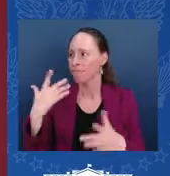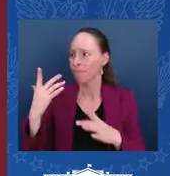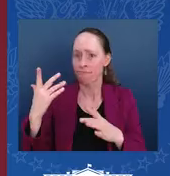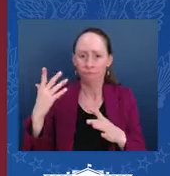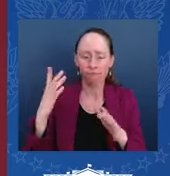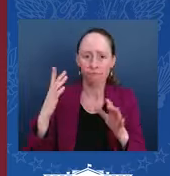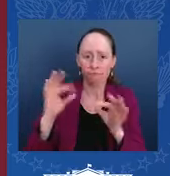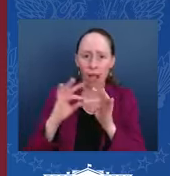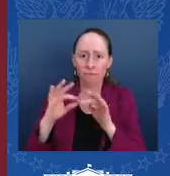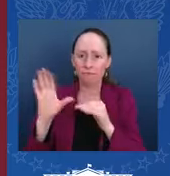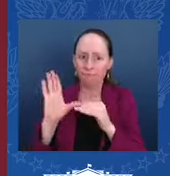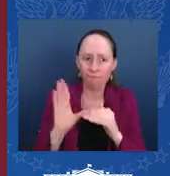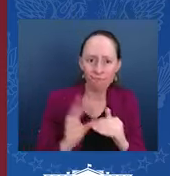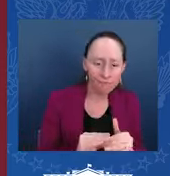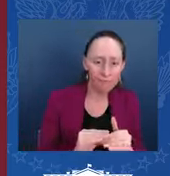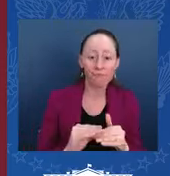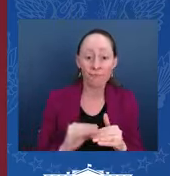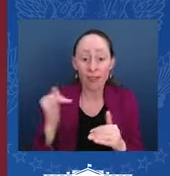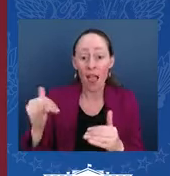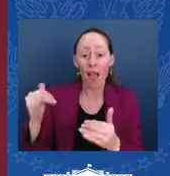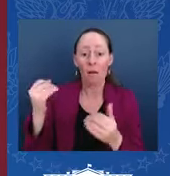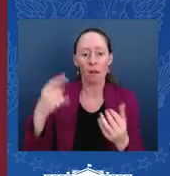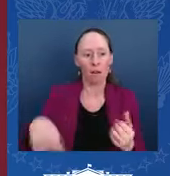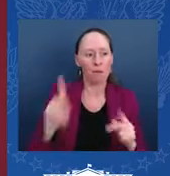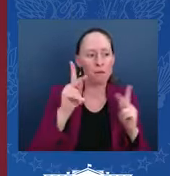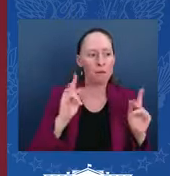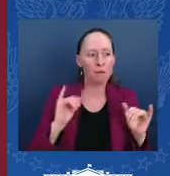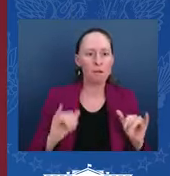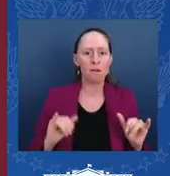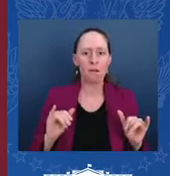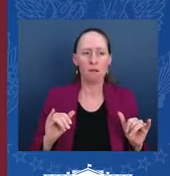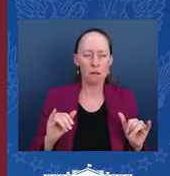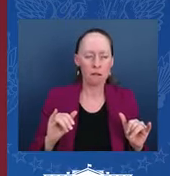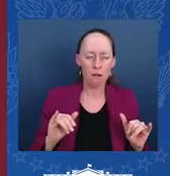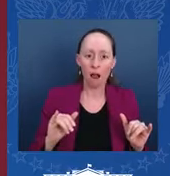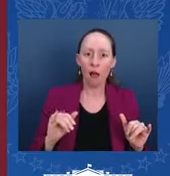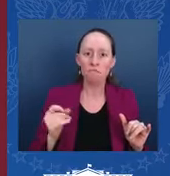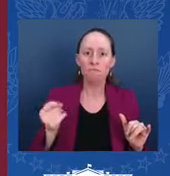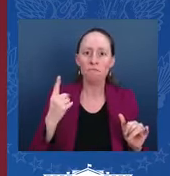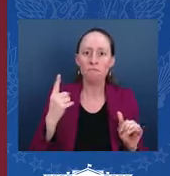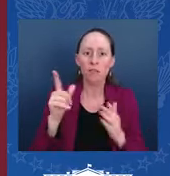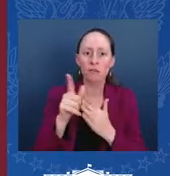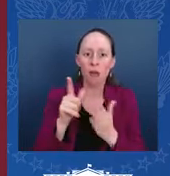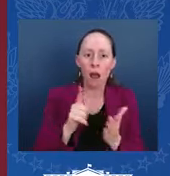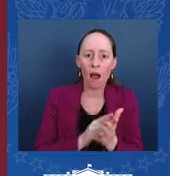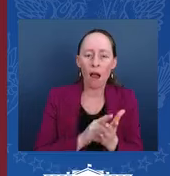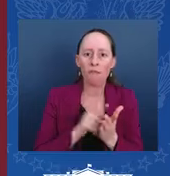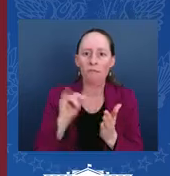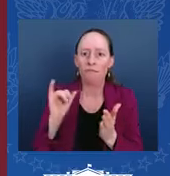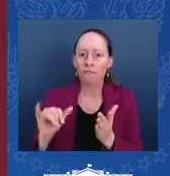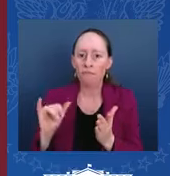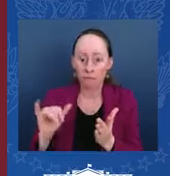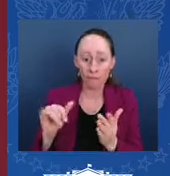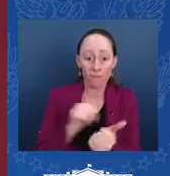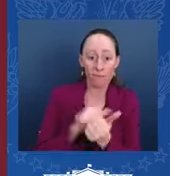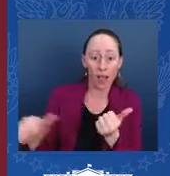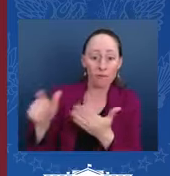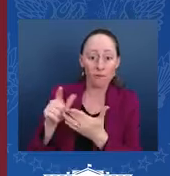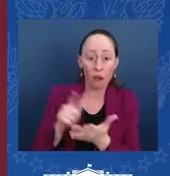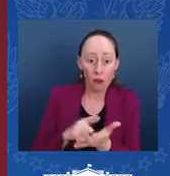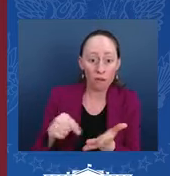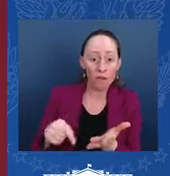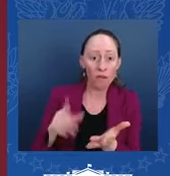out, understandably, because this bill is a bill that's passed, but it goes on for years. Medicare is now able to